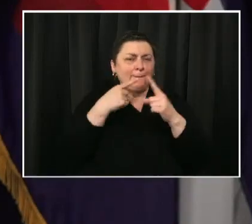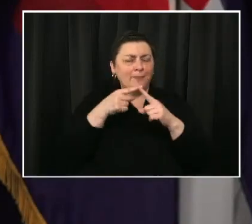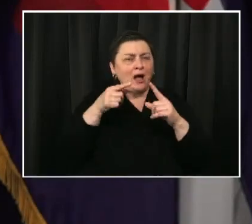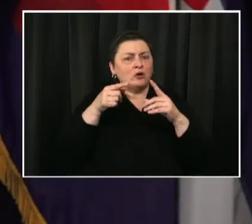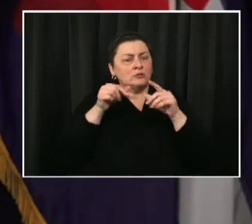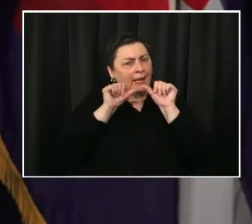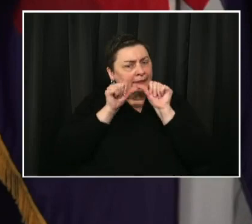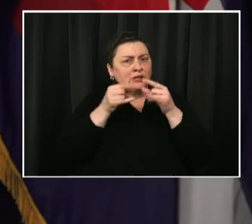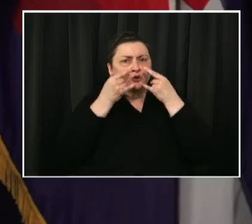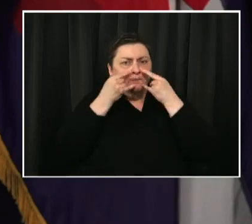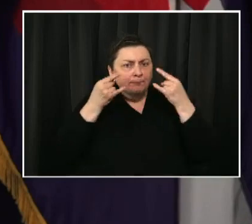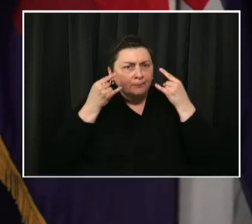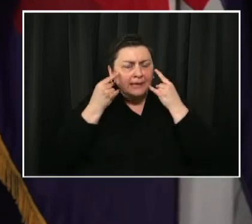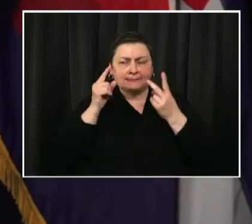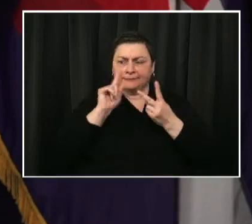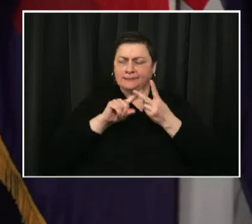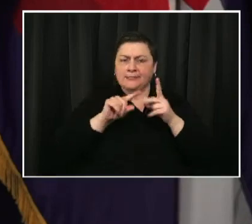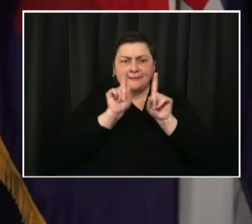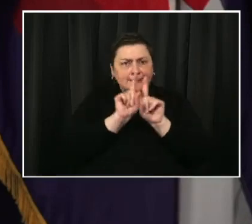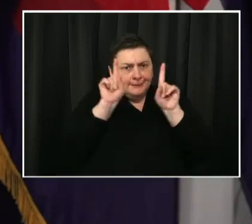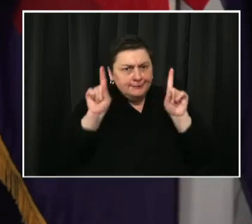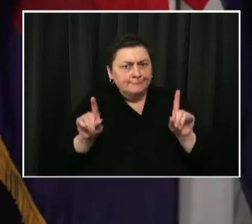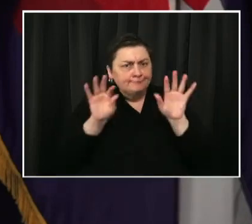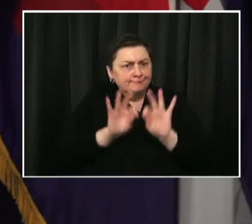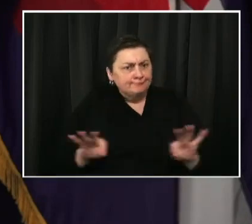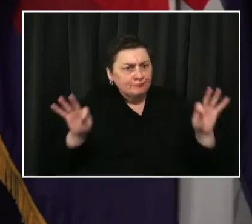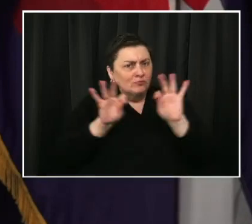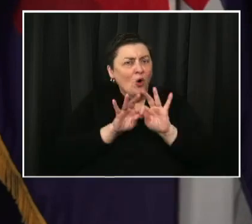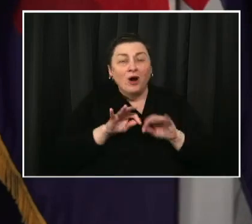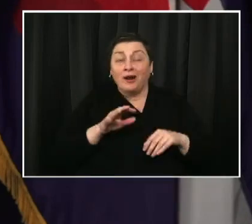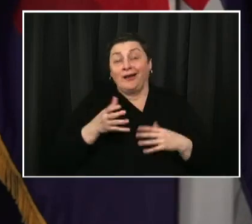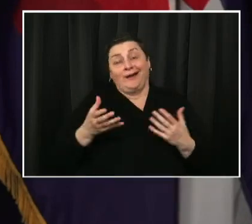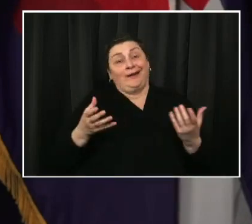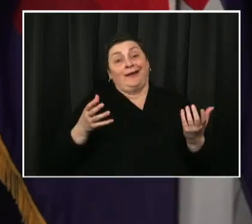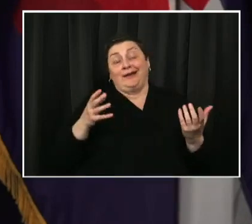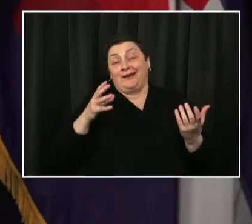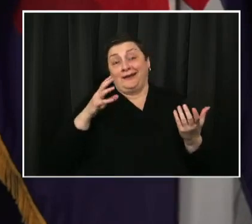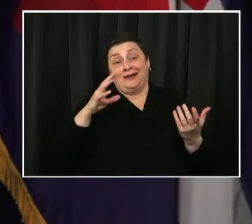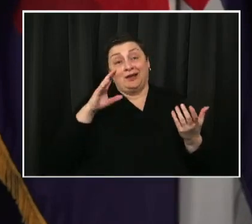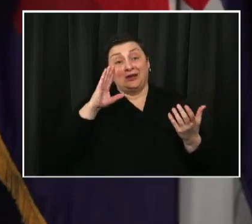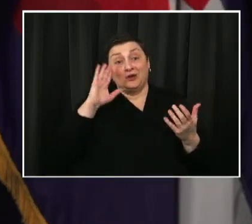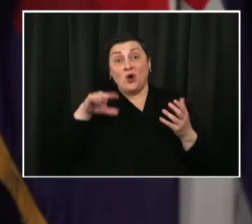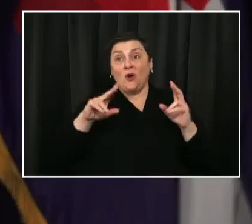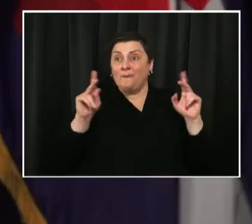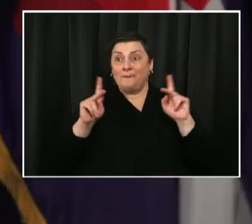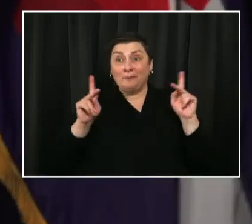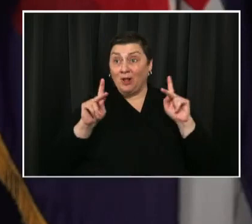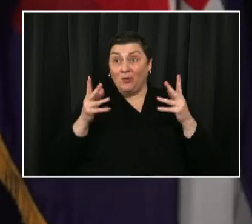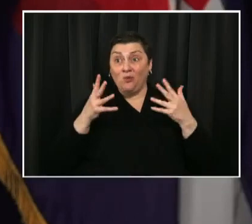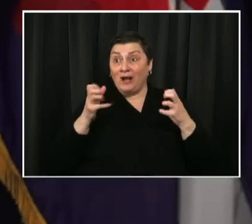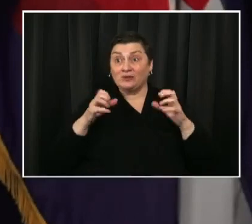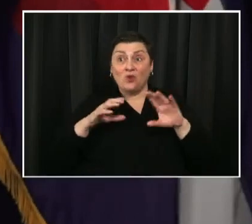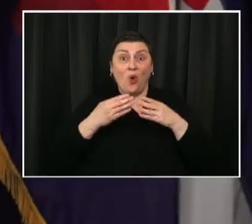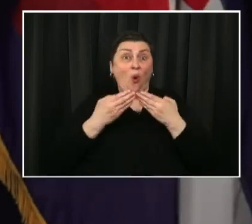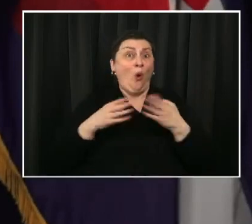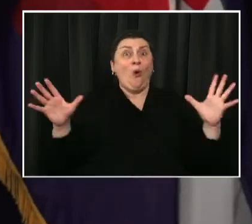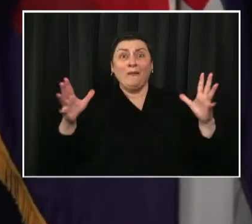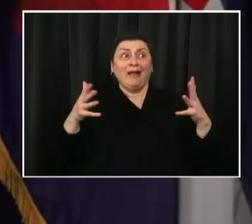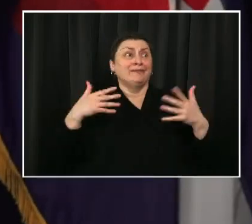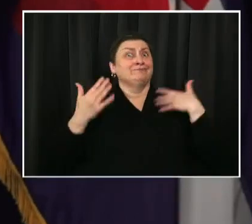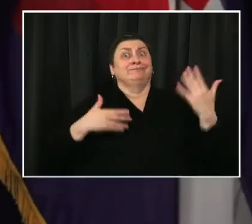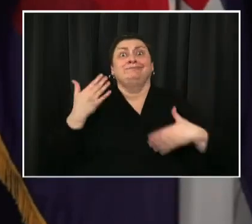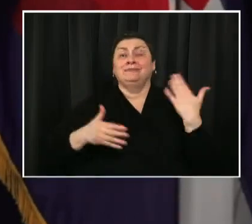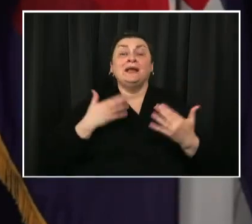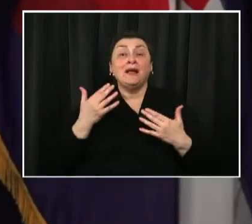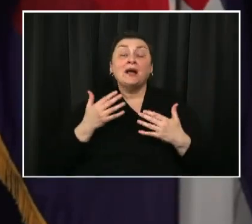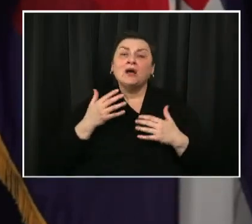distancing and mask orders, as you know, the counties are chomping at the bit to open up as soon as possible. You have said that you